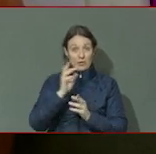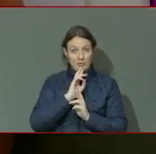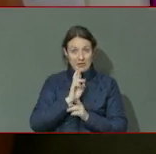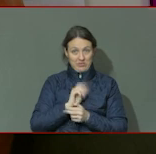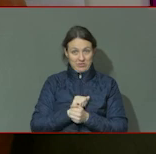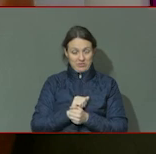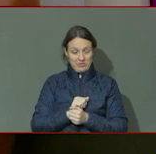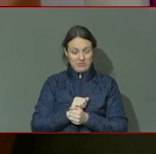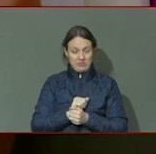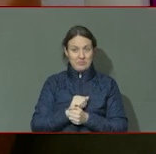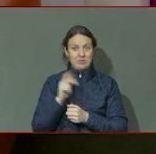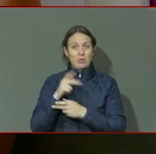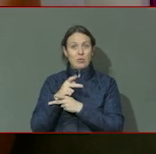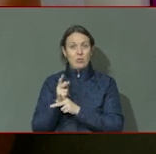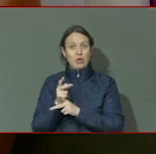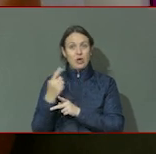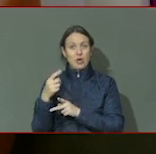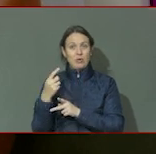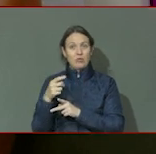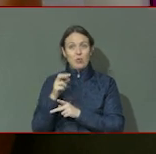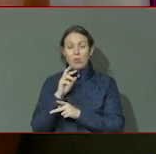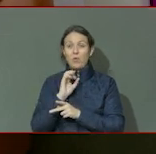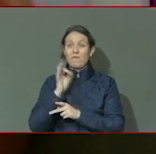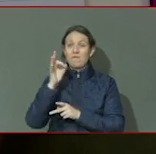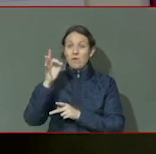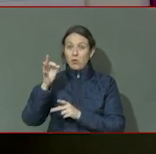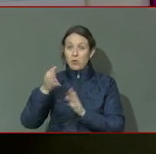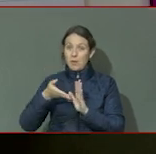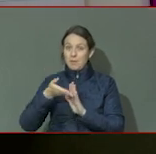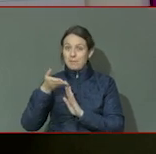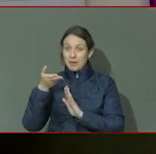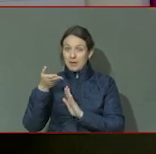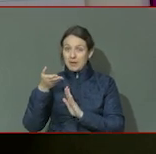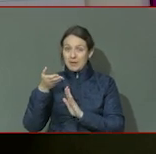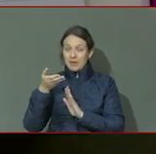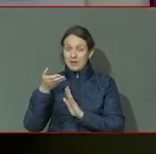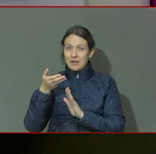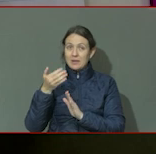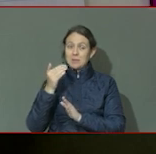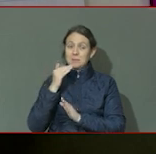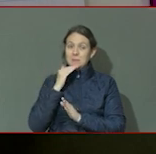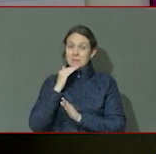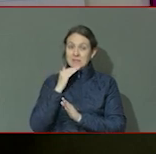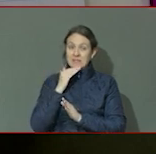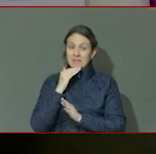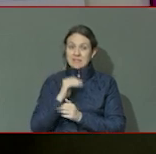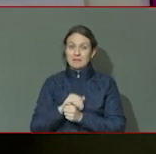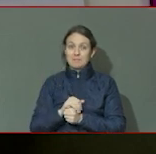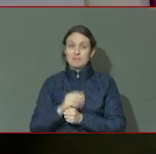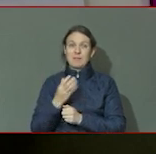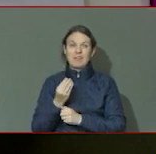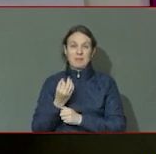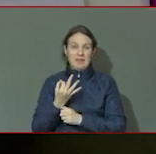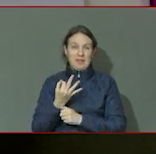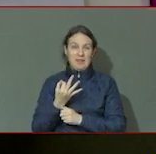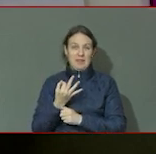my products for forward increases. So that means in step number 3,